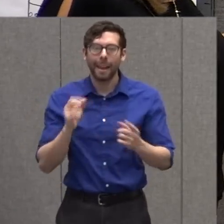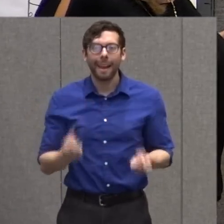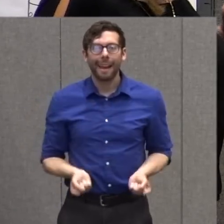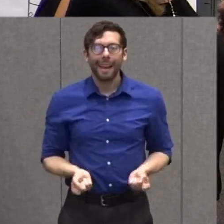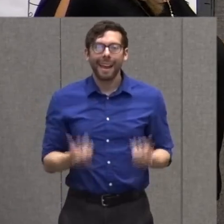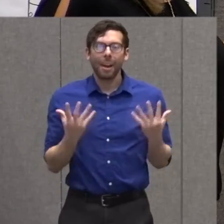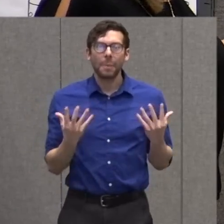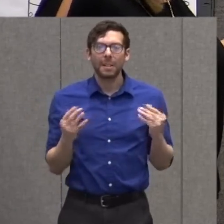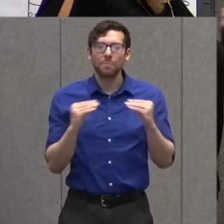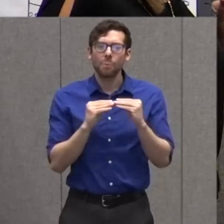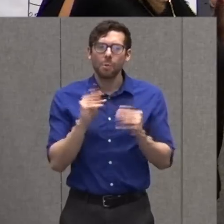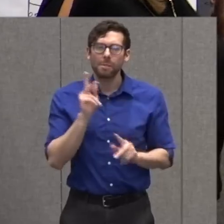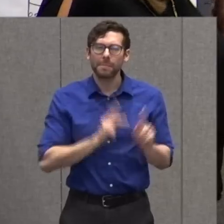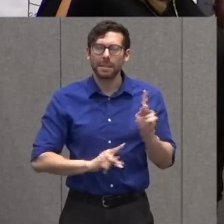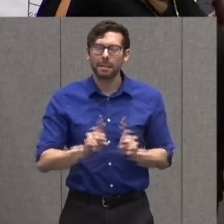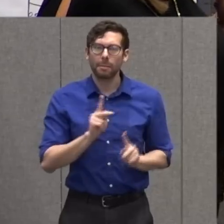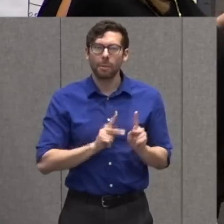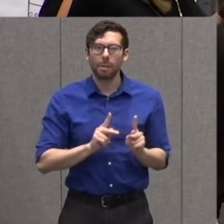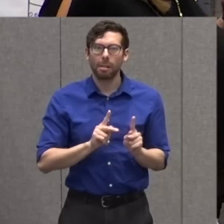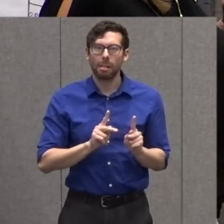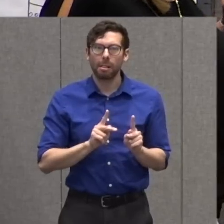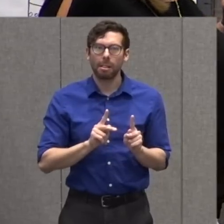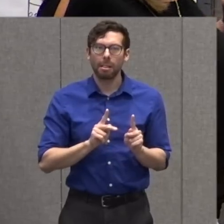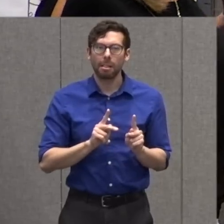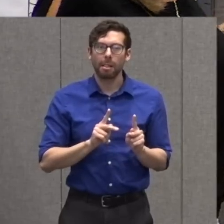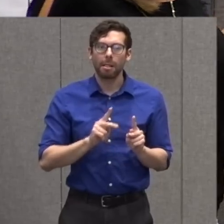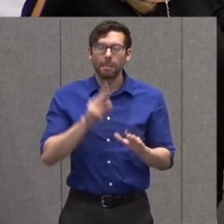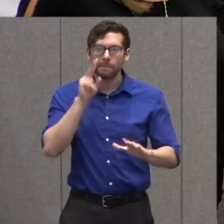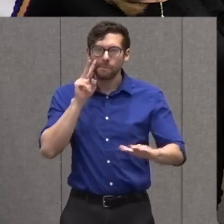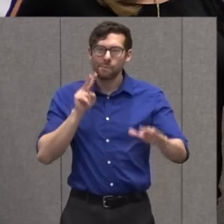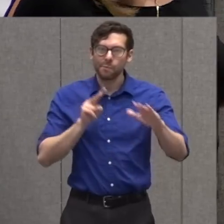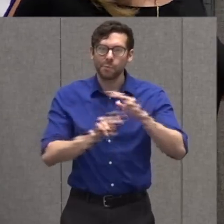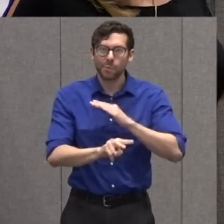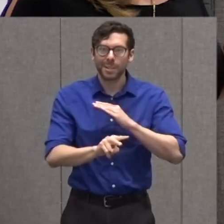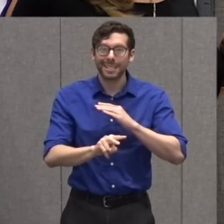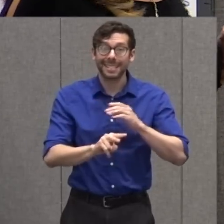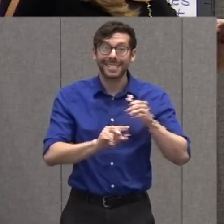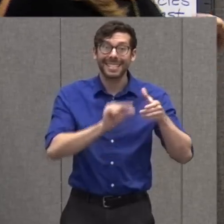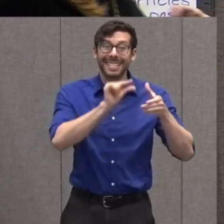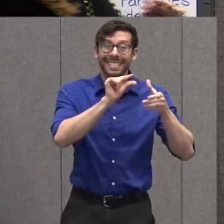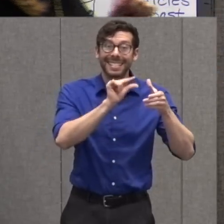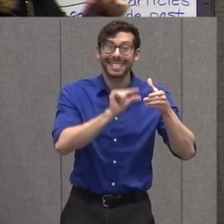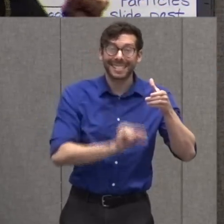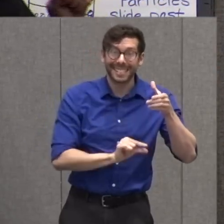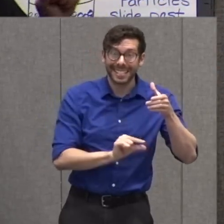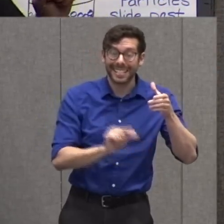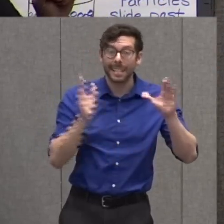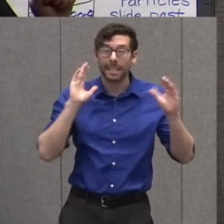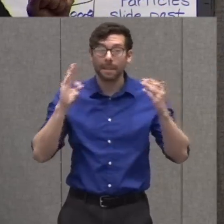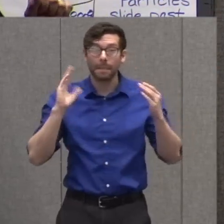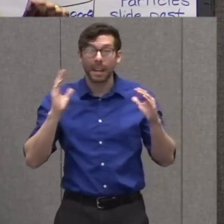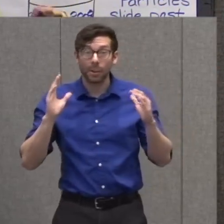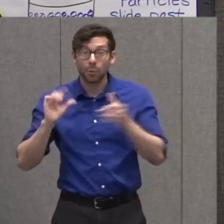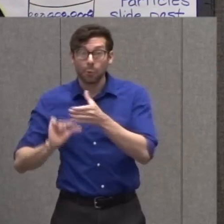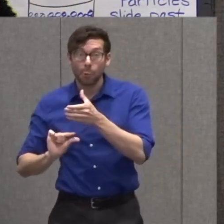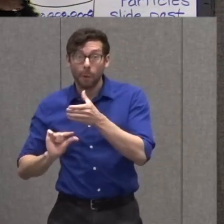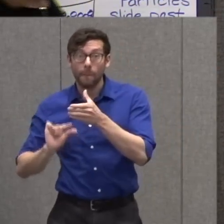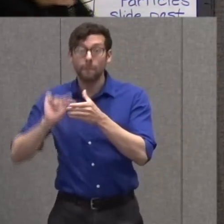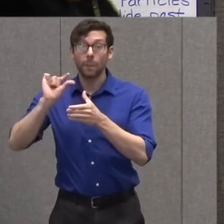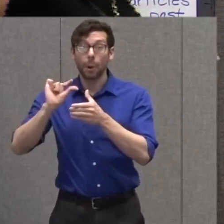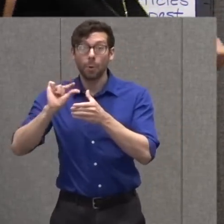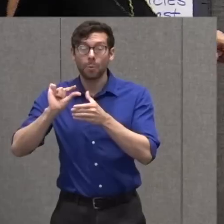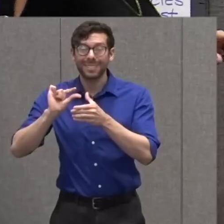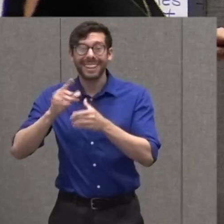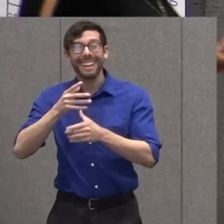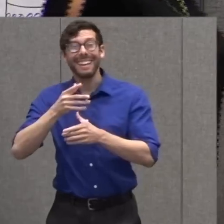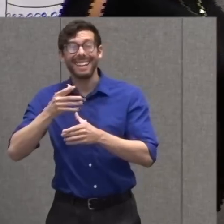people chose sink than float and dance? Then float and dance. Yes. I think